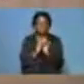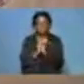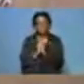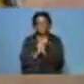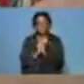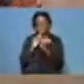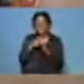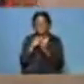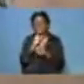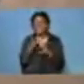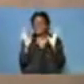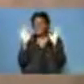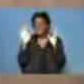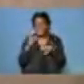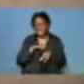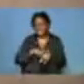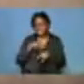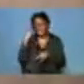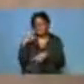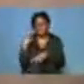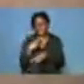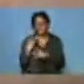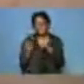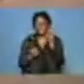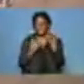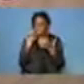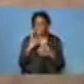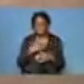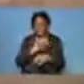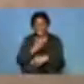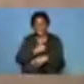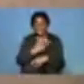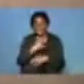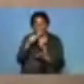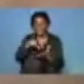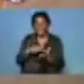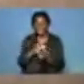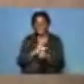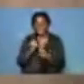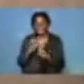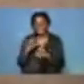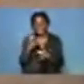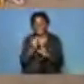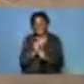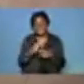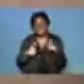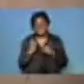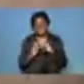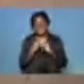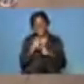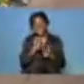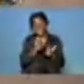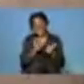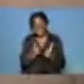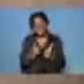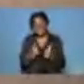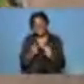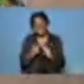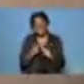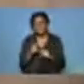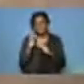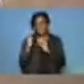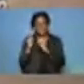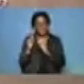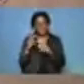So this is a great time for us to express myself and this culture and get the young ones to say, hey, come down to Junk Canoe, come get a drum, come